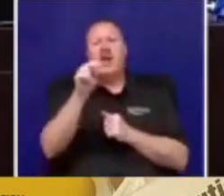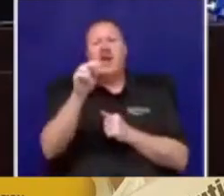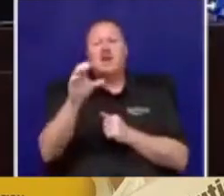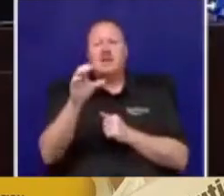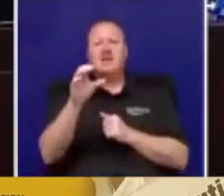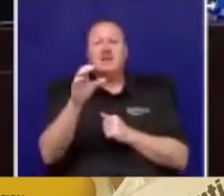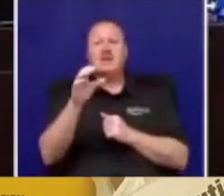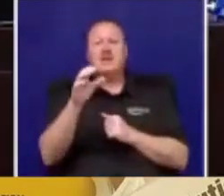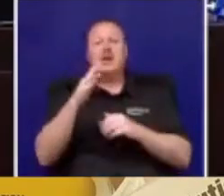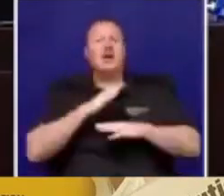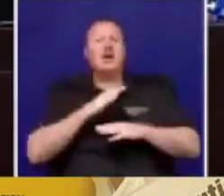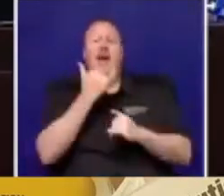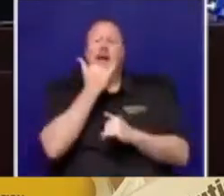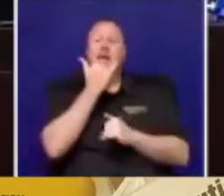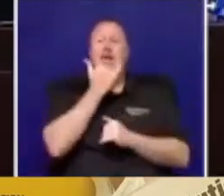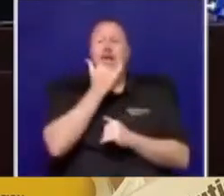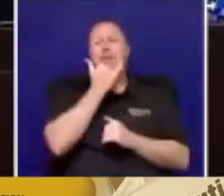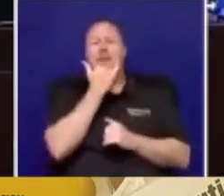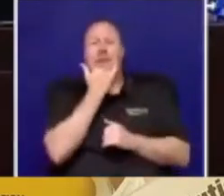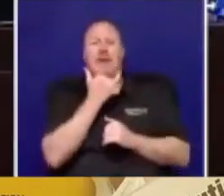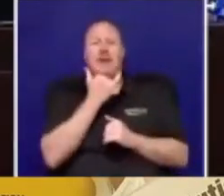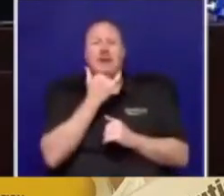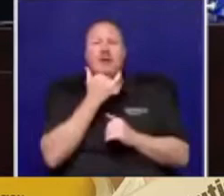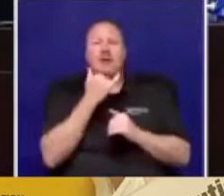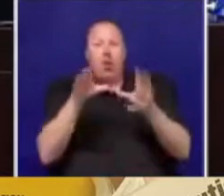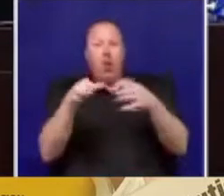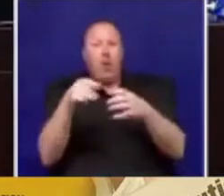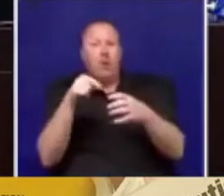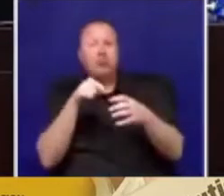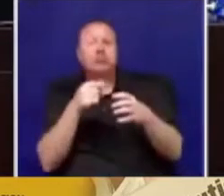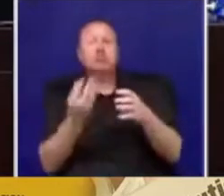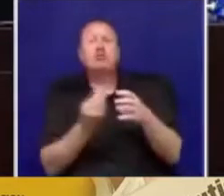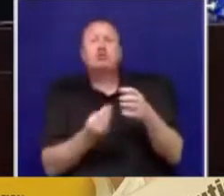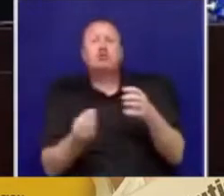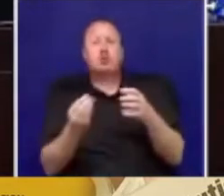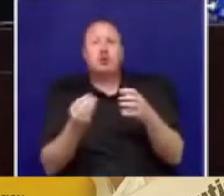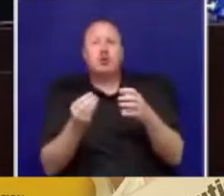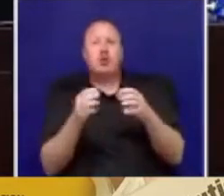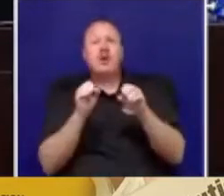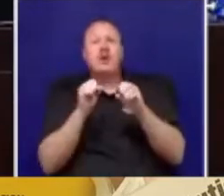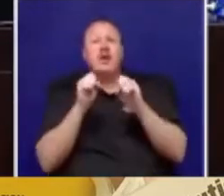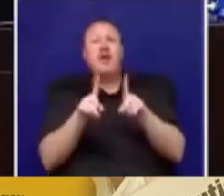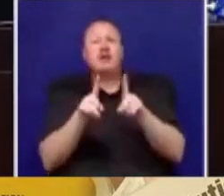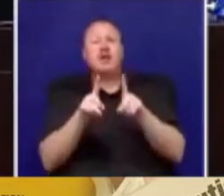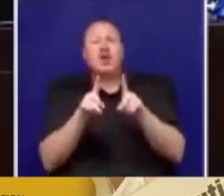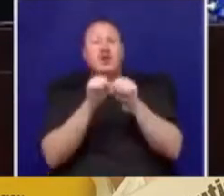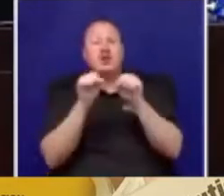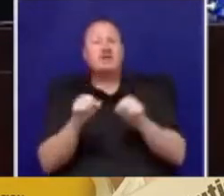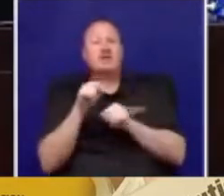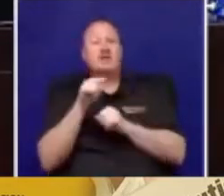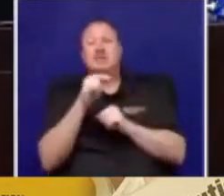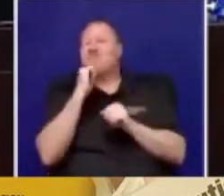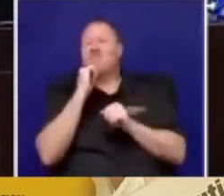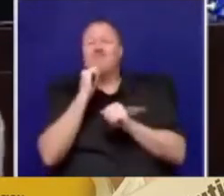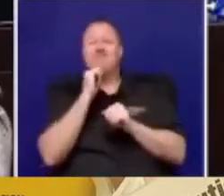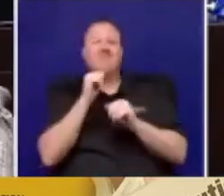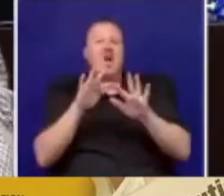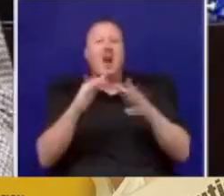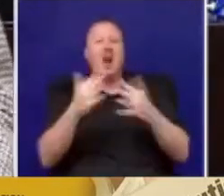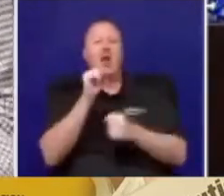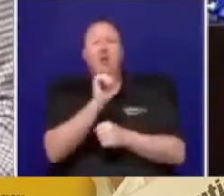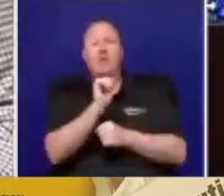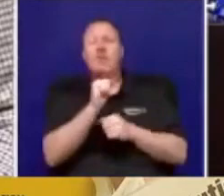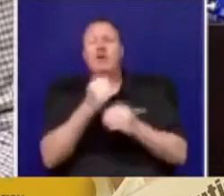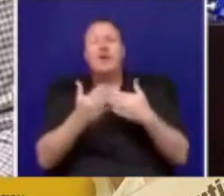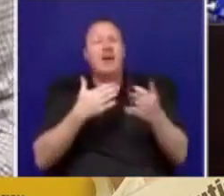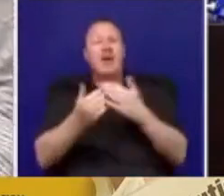only content with shackling an entire group of children to an education that will never allow them any jobs